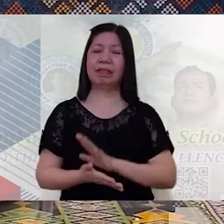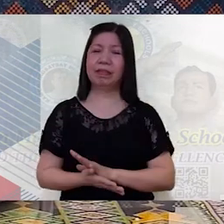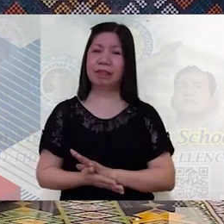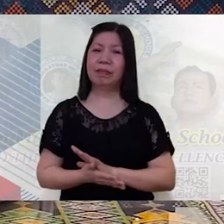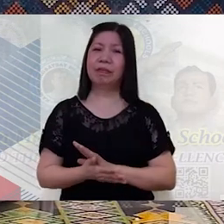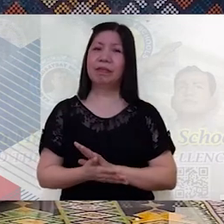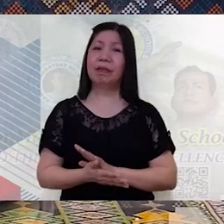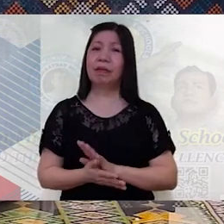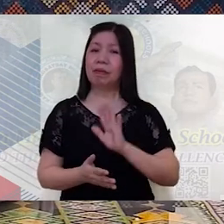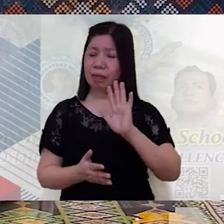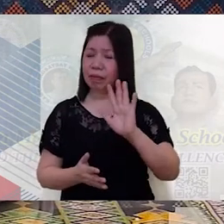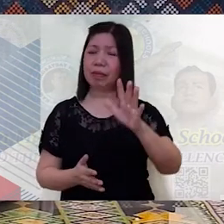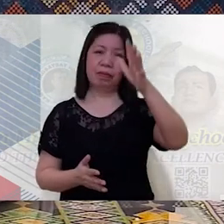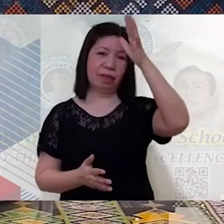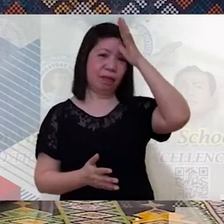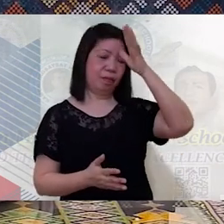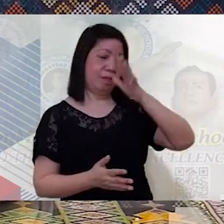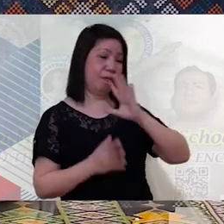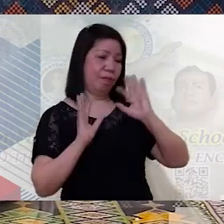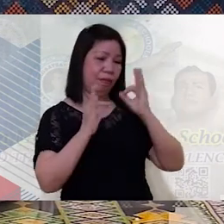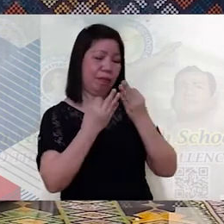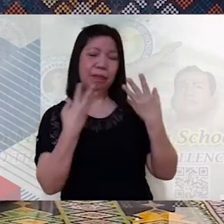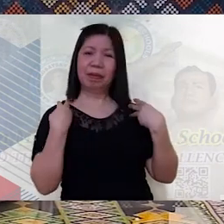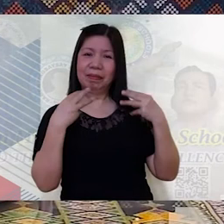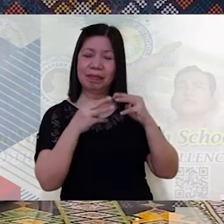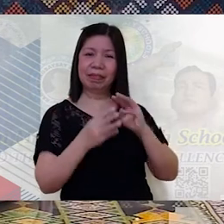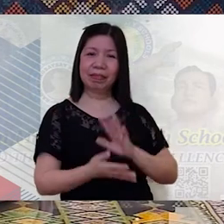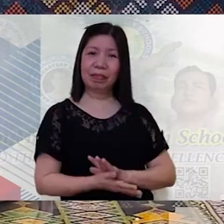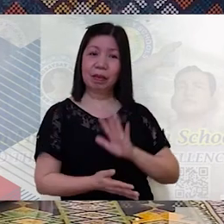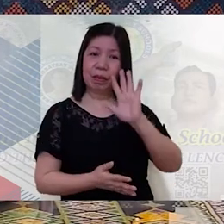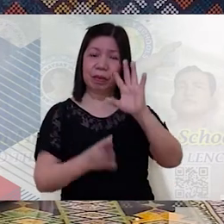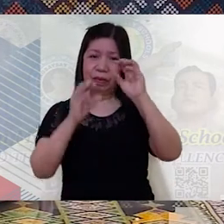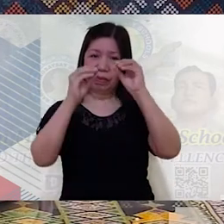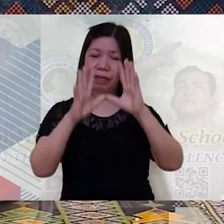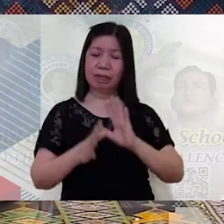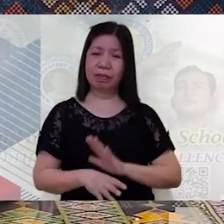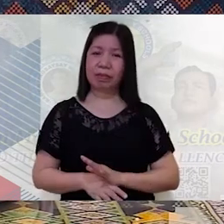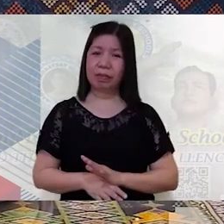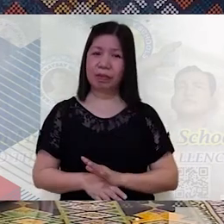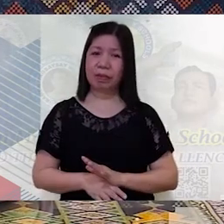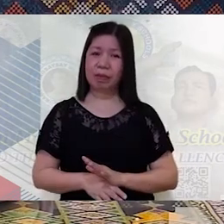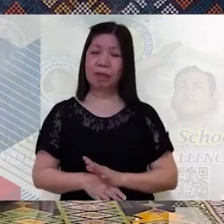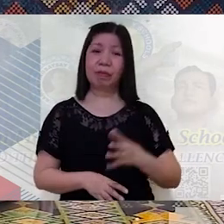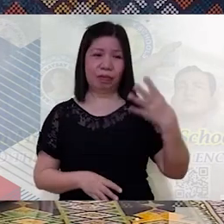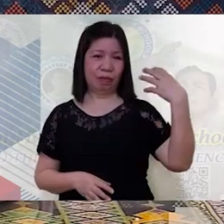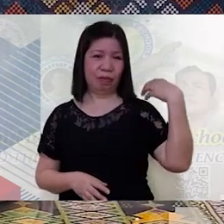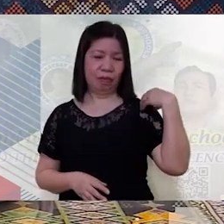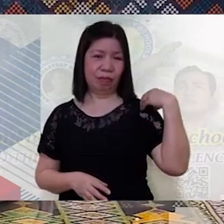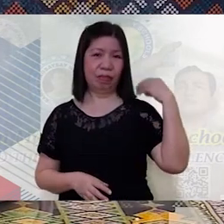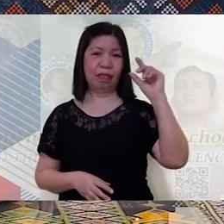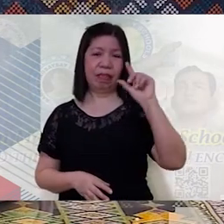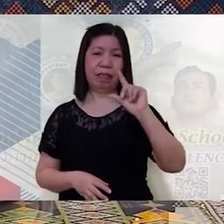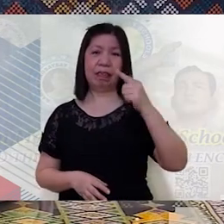Education, from your parents and family members, your teachers, from the officials in